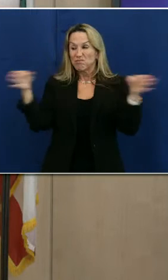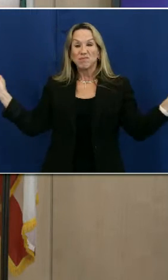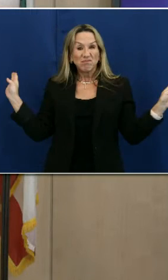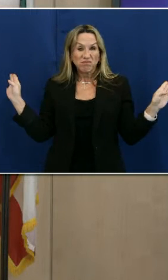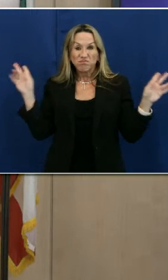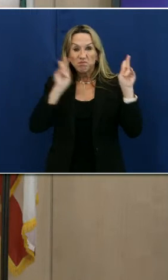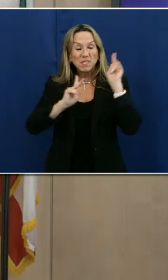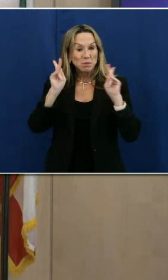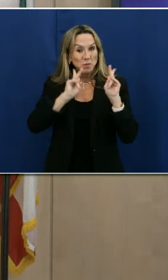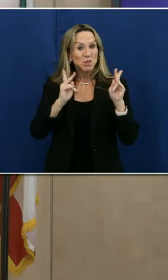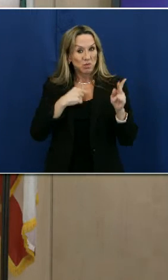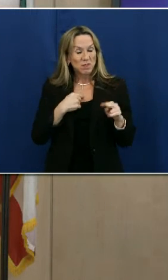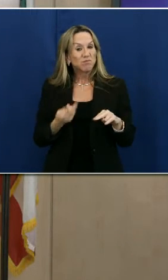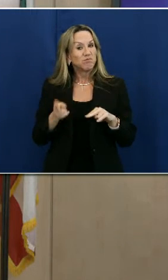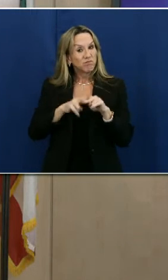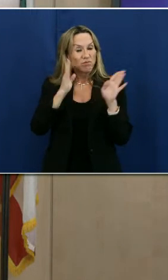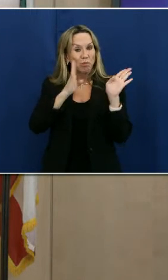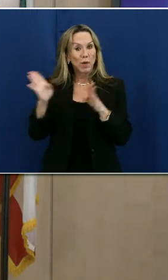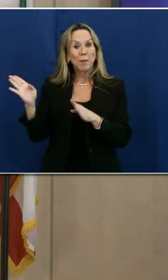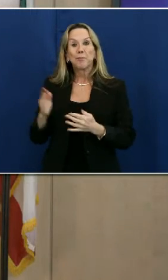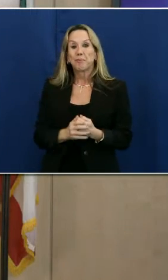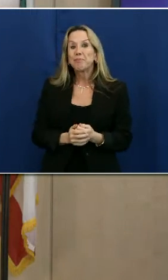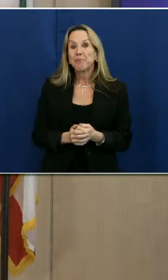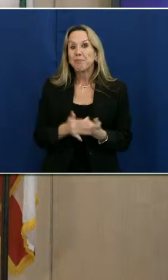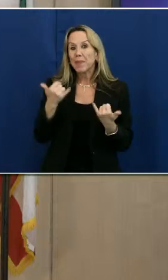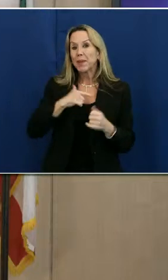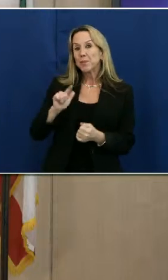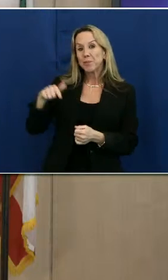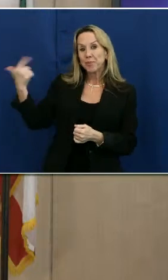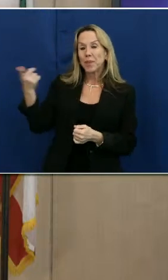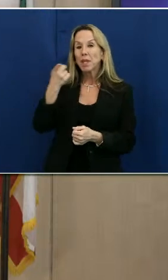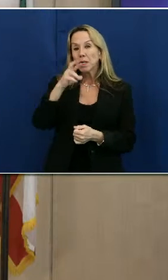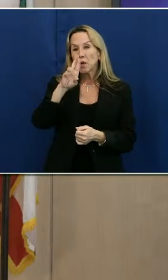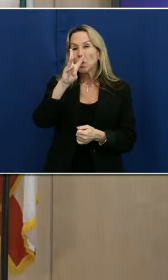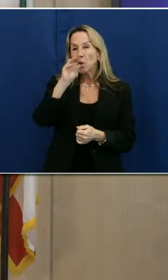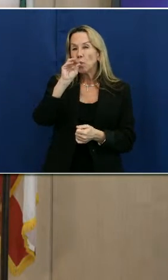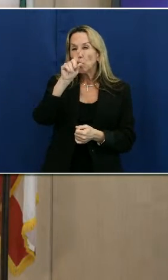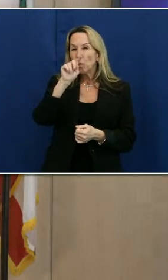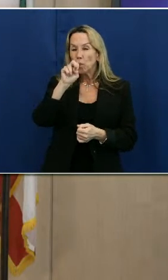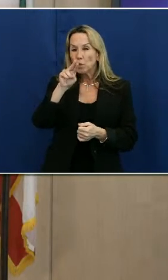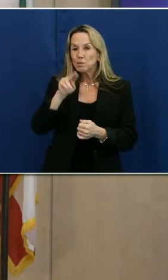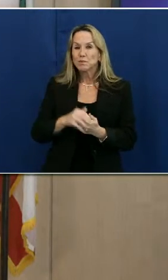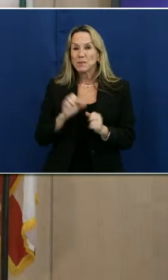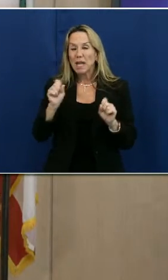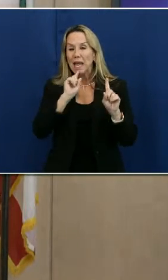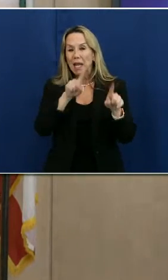that, I'll turn to Dr. Woon to answer your question on Comic-Con. Thanks.